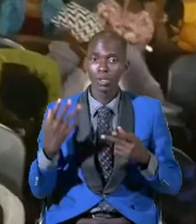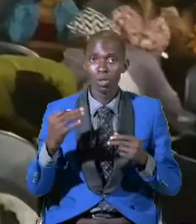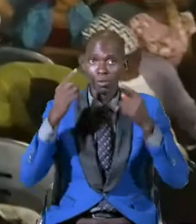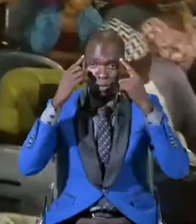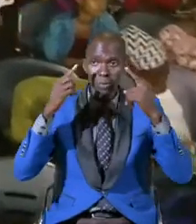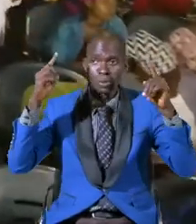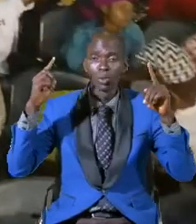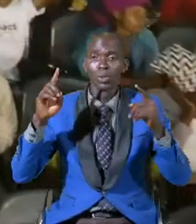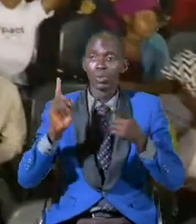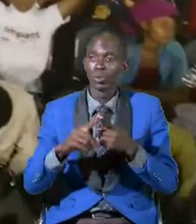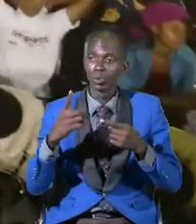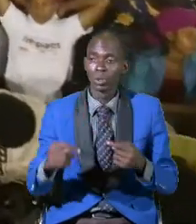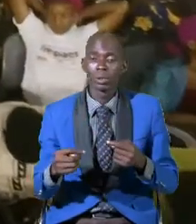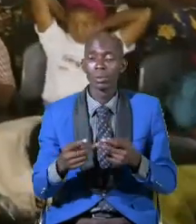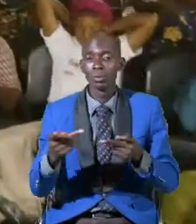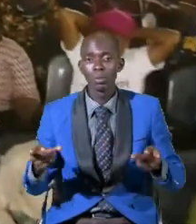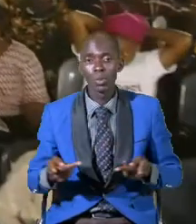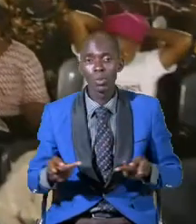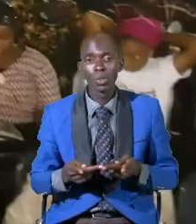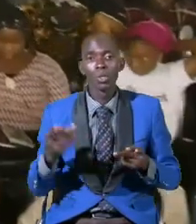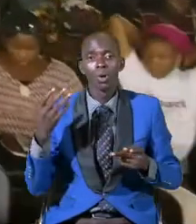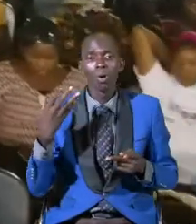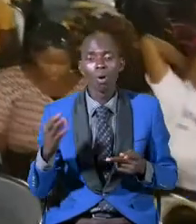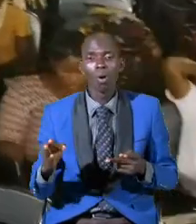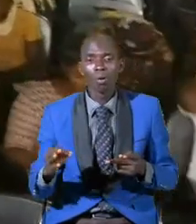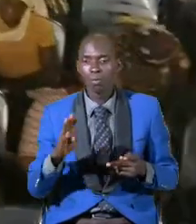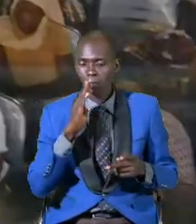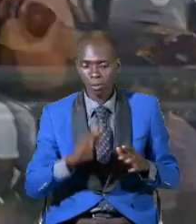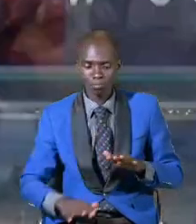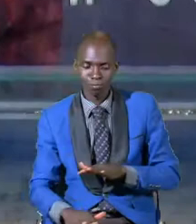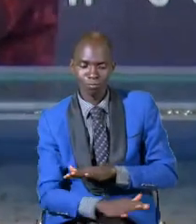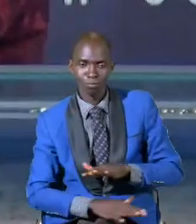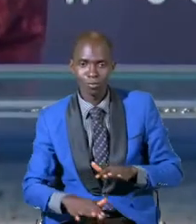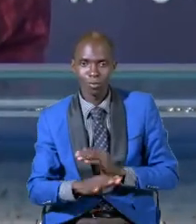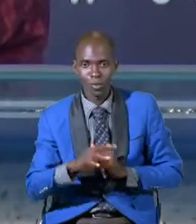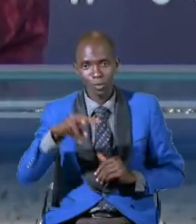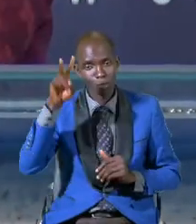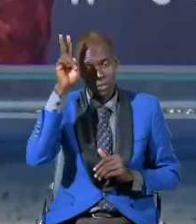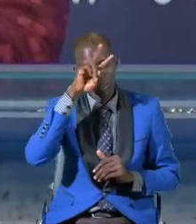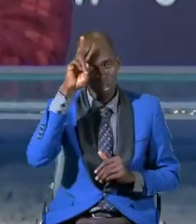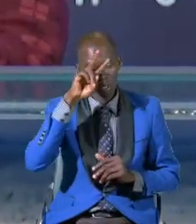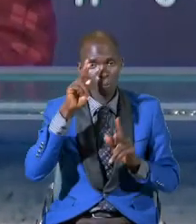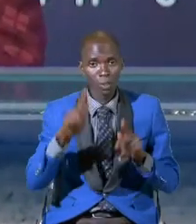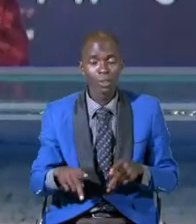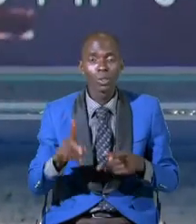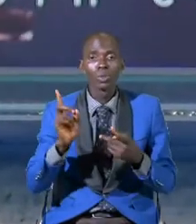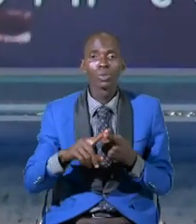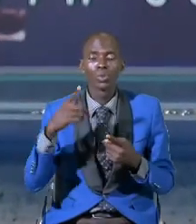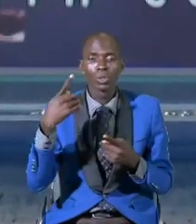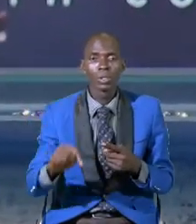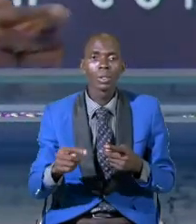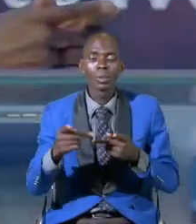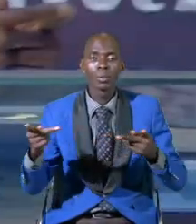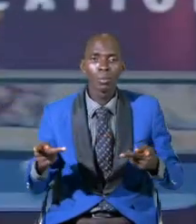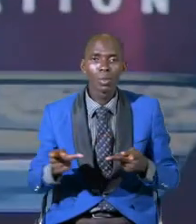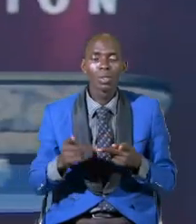of a downtrodden coward to a person who is lifted up by divine